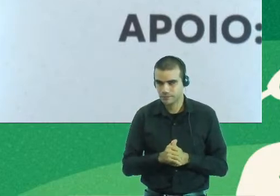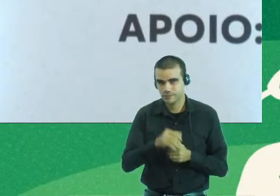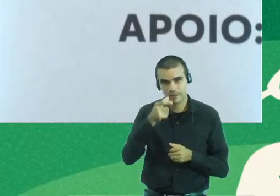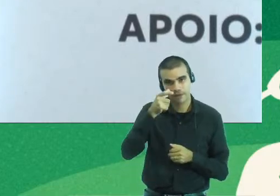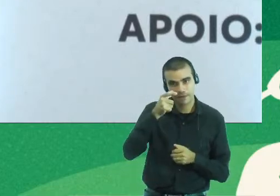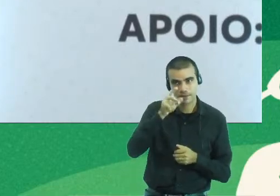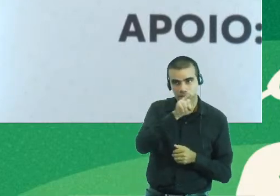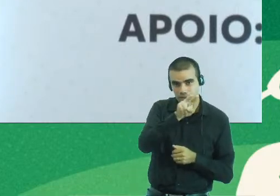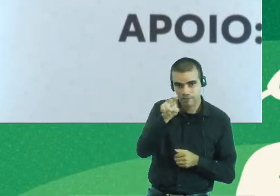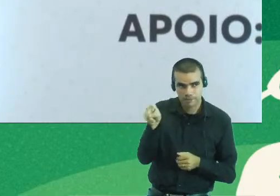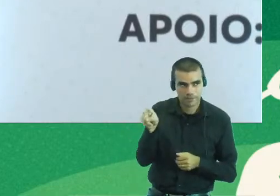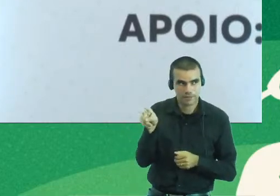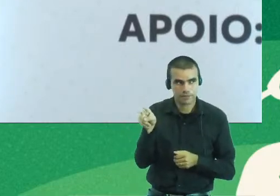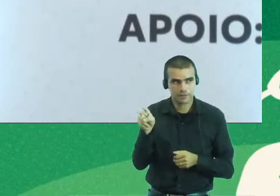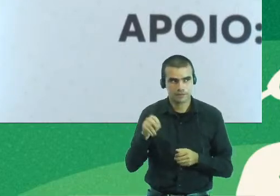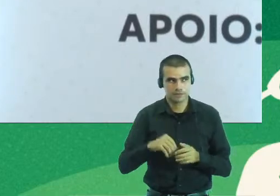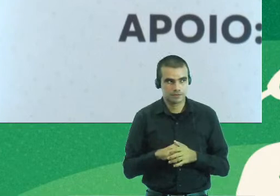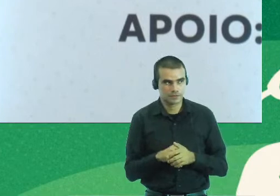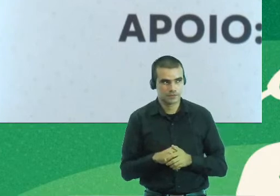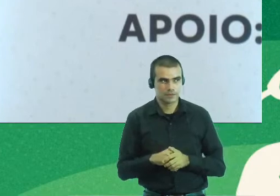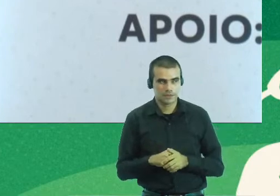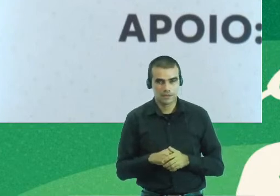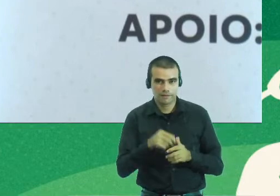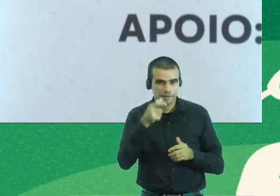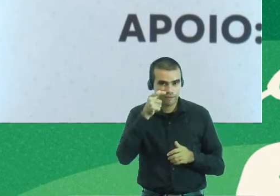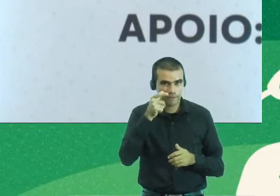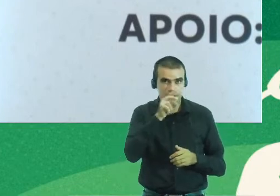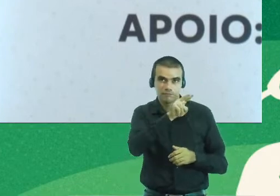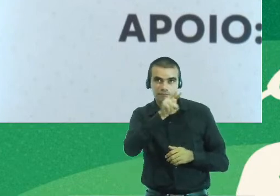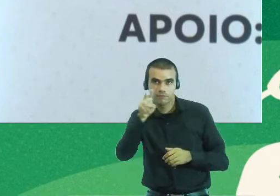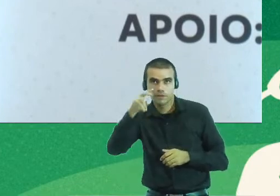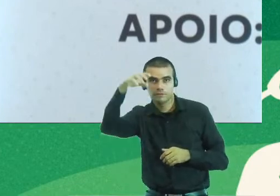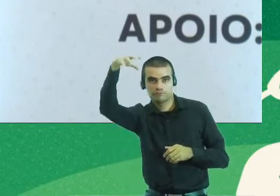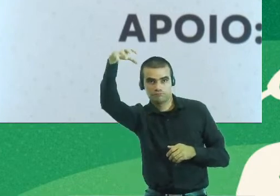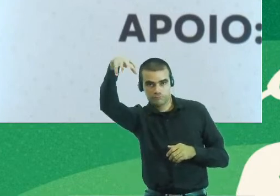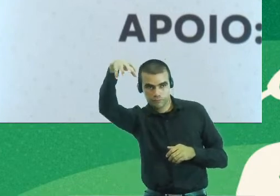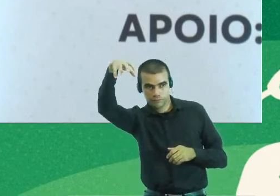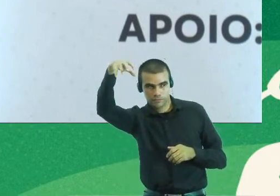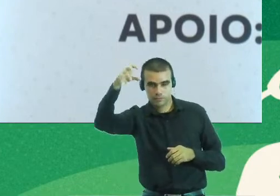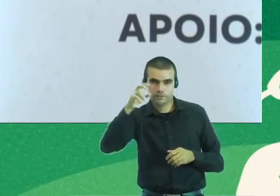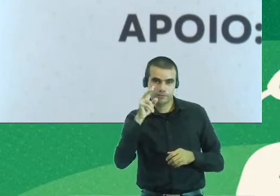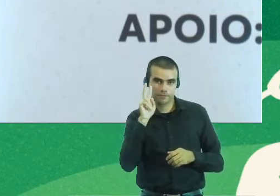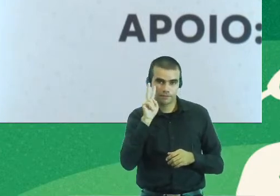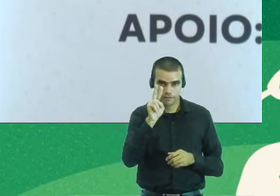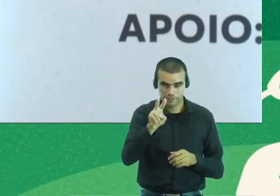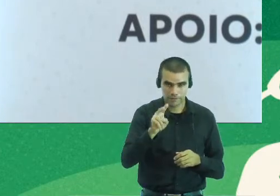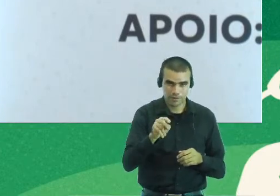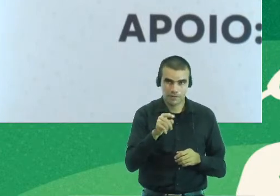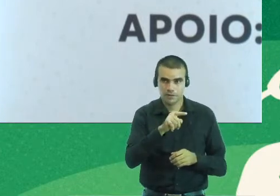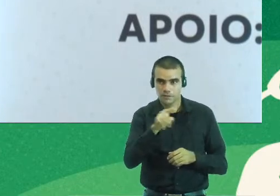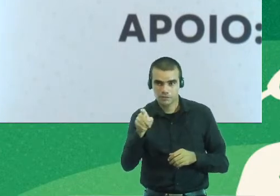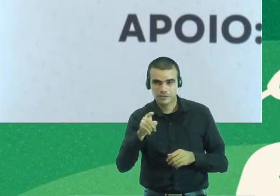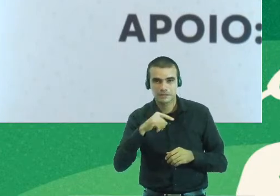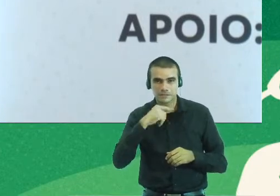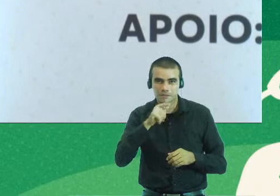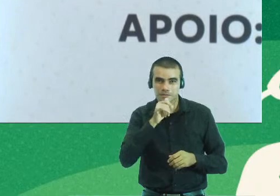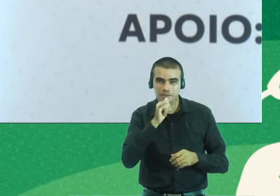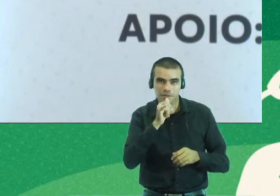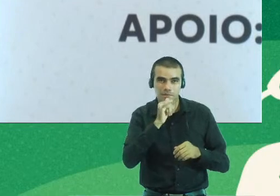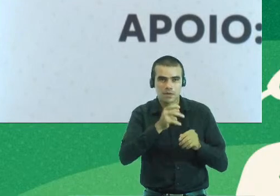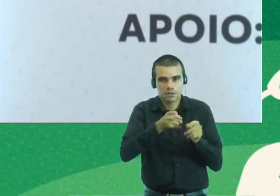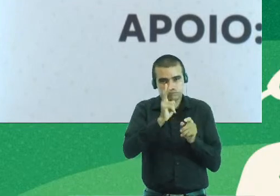one time that you can see the International Space Station. So let's say I want to loop through those, and I could just get the